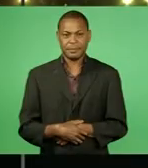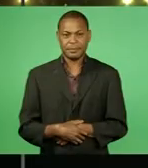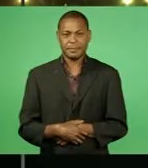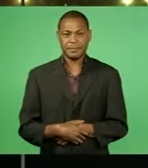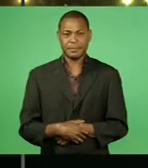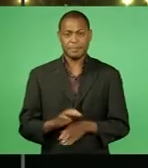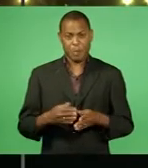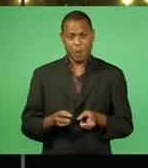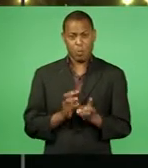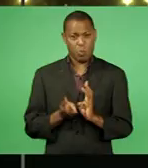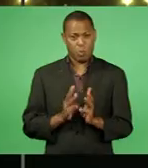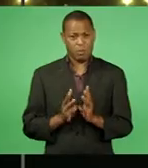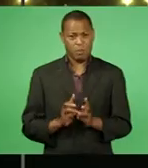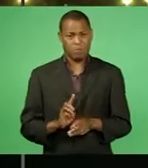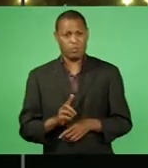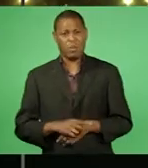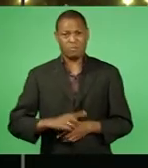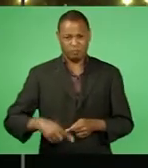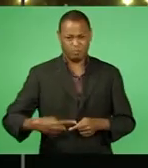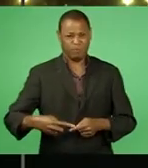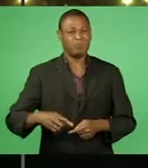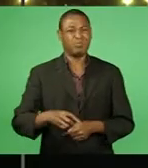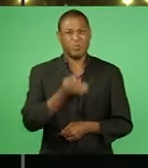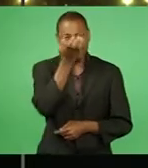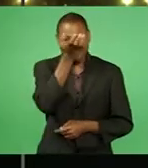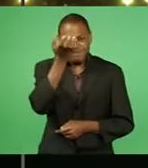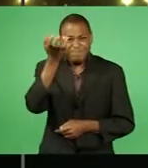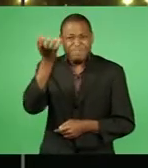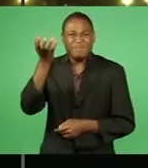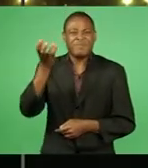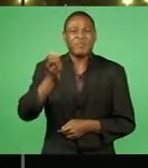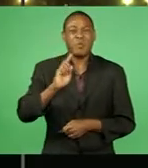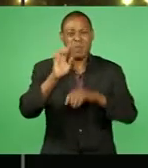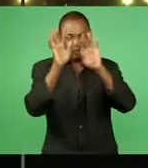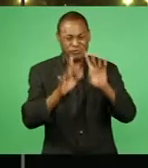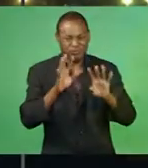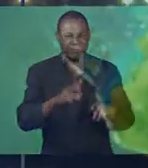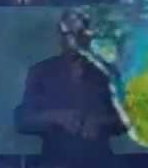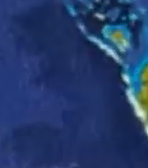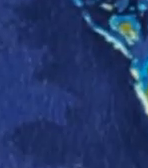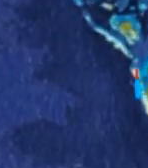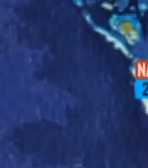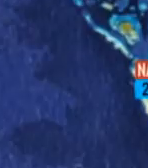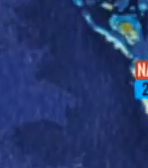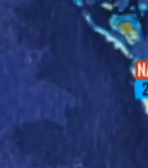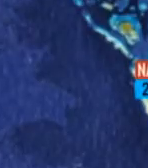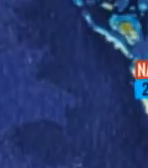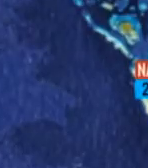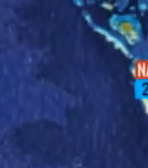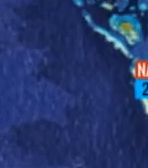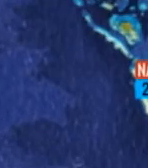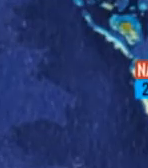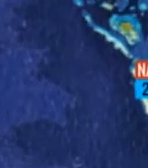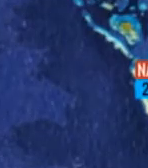The current weather trend is forecast to continue with partly cloudy skies and scattered showers throughout the weekend. In the west today it